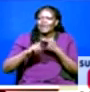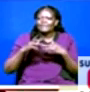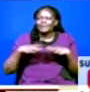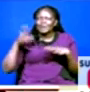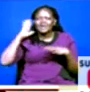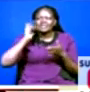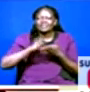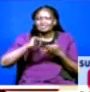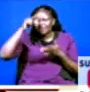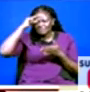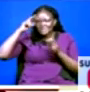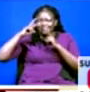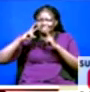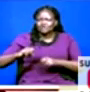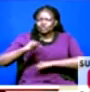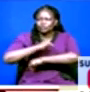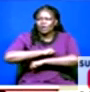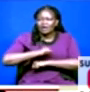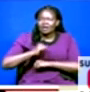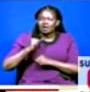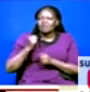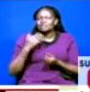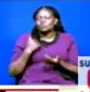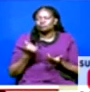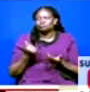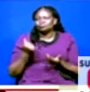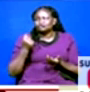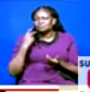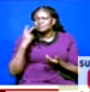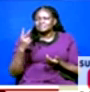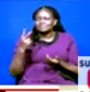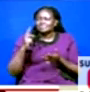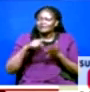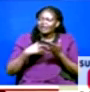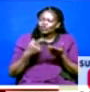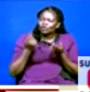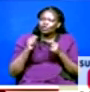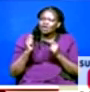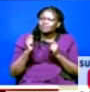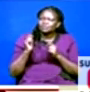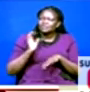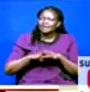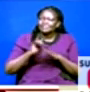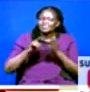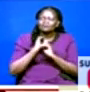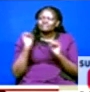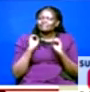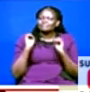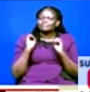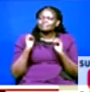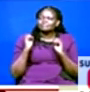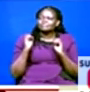the government is checking on schools, they just want to fault it or to think they are trying to find faults. I have